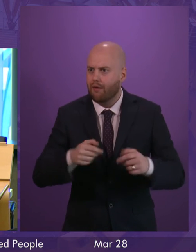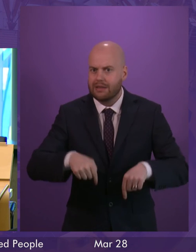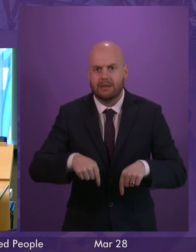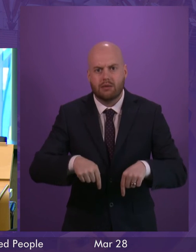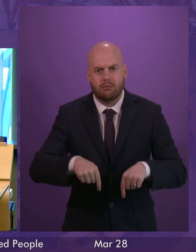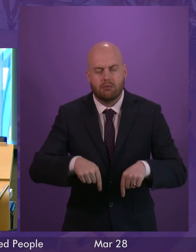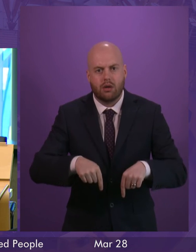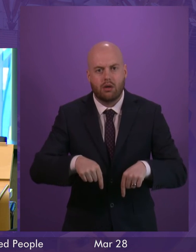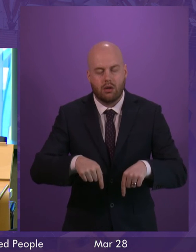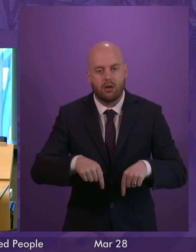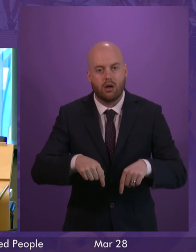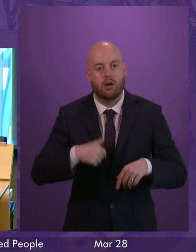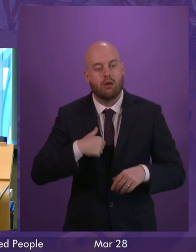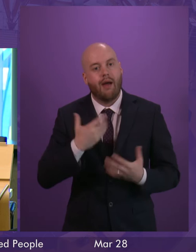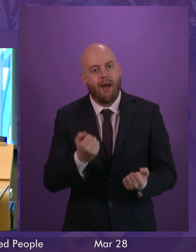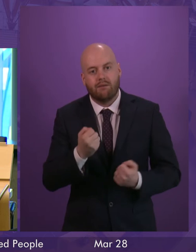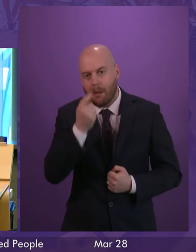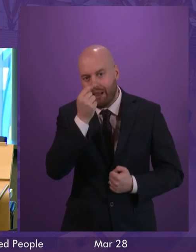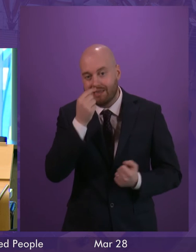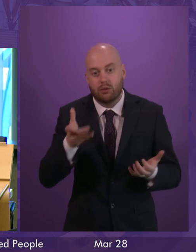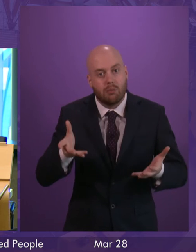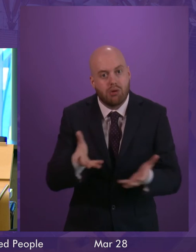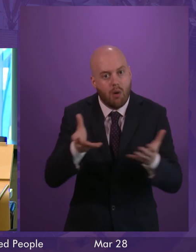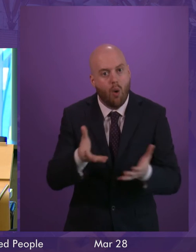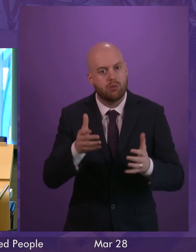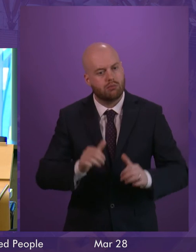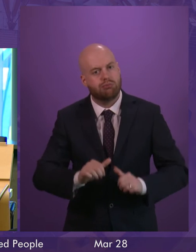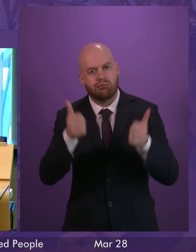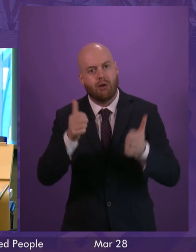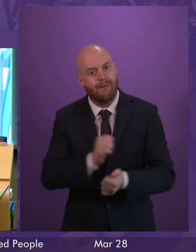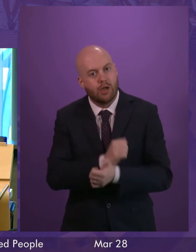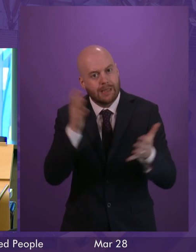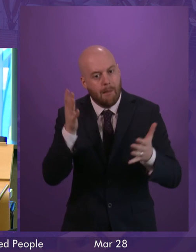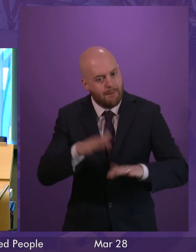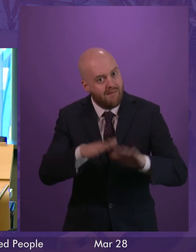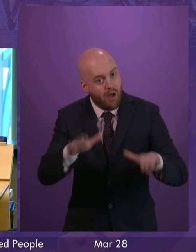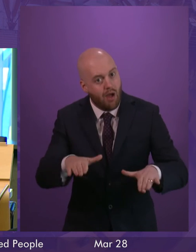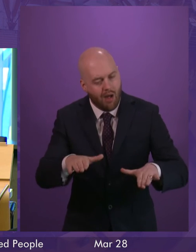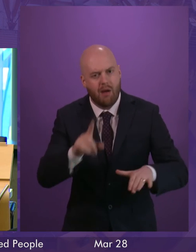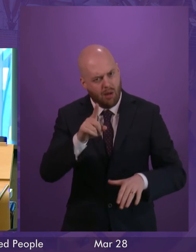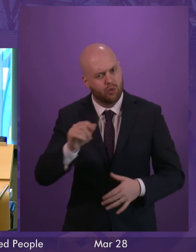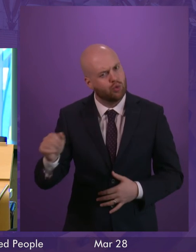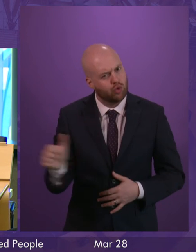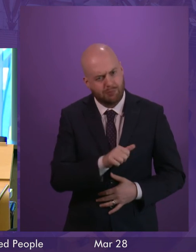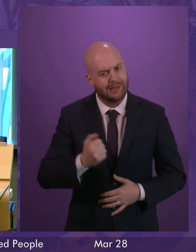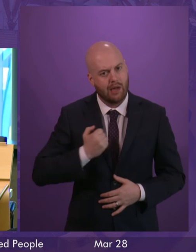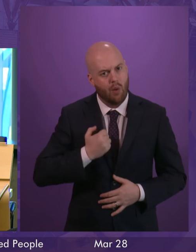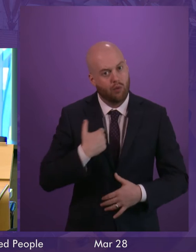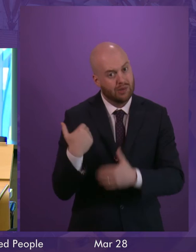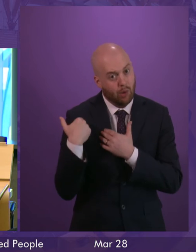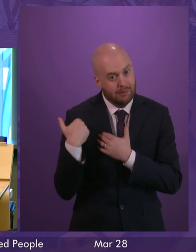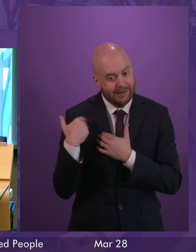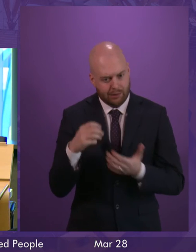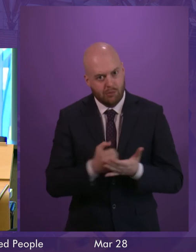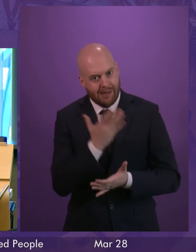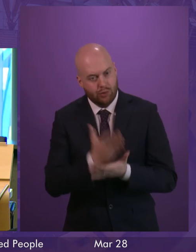ability to promote greater freedom, fairness and equity, it is a prerogative and indeed a responsibility to do